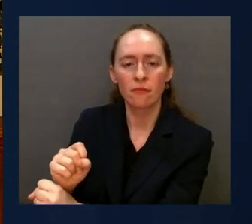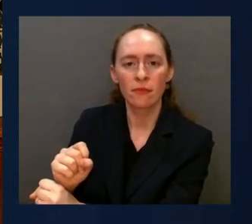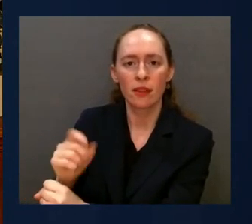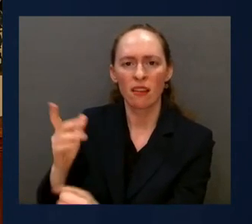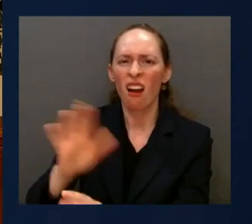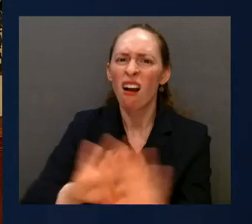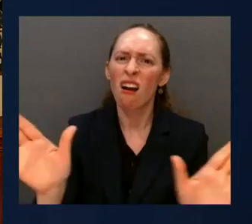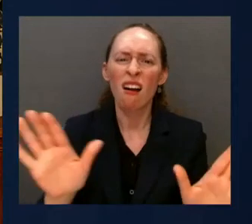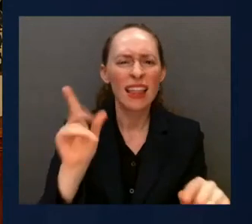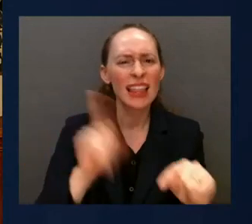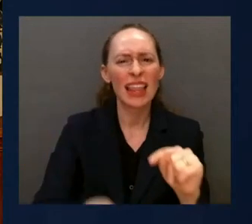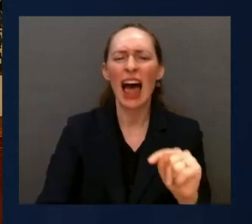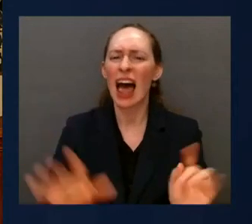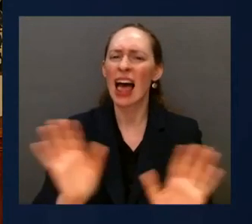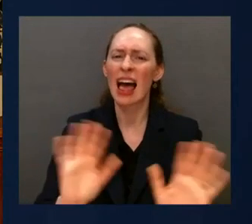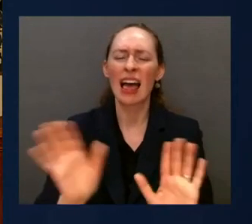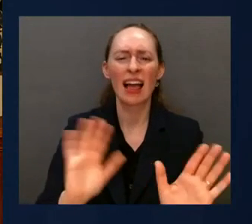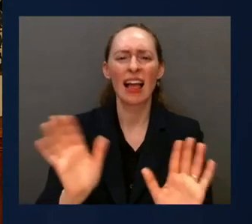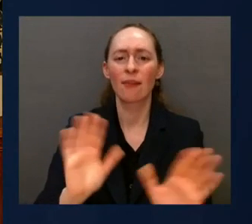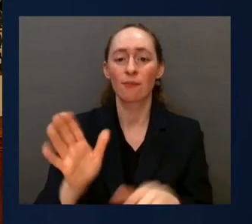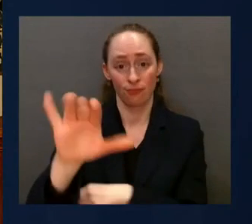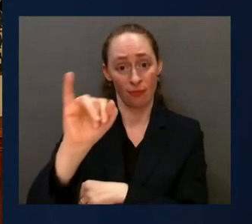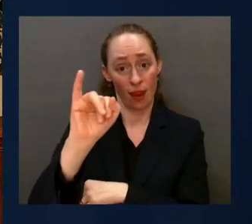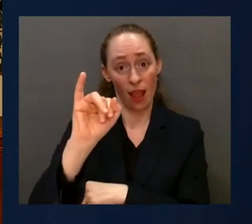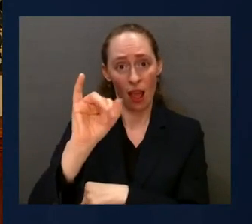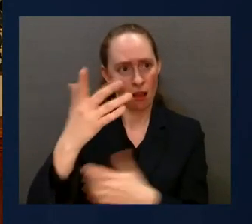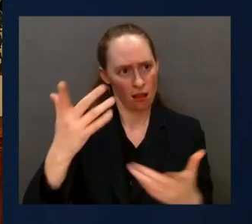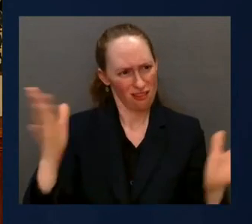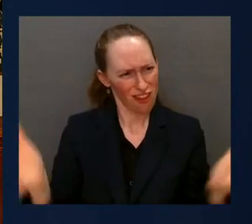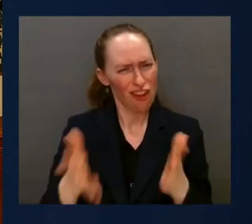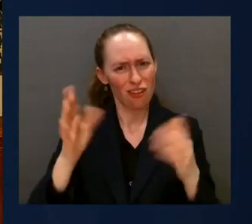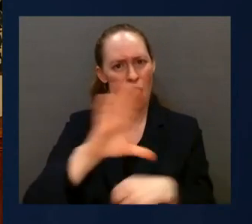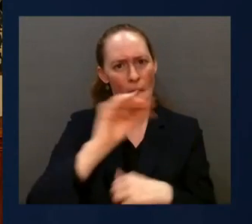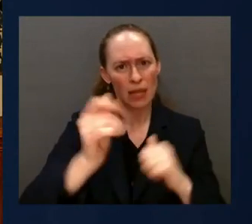companies have to compete for workers and pay them what they're worth.